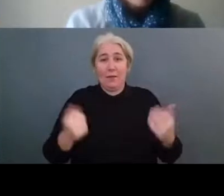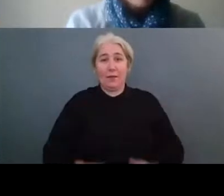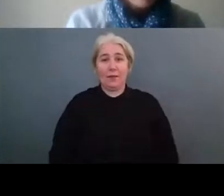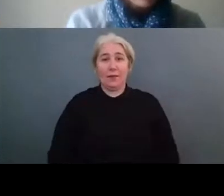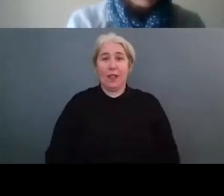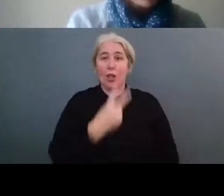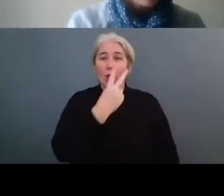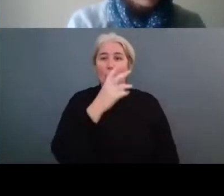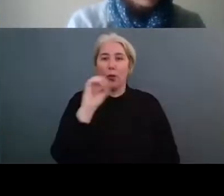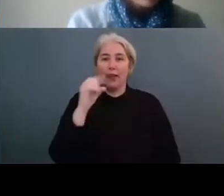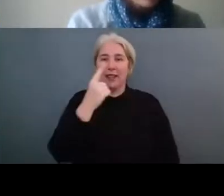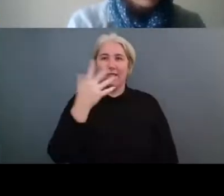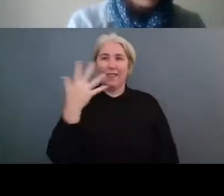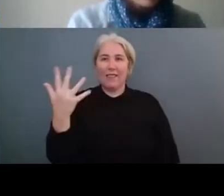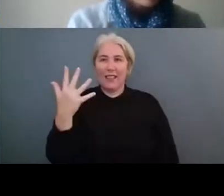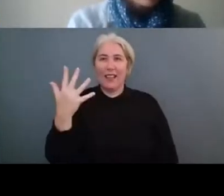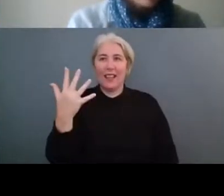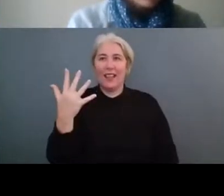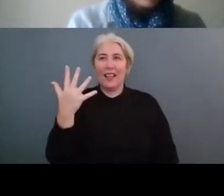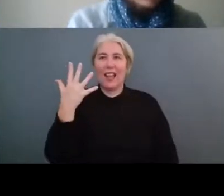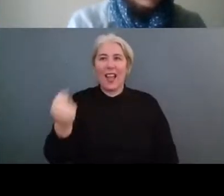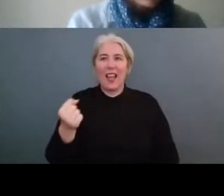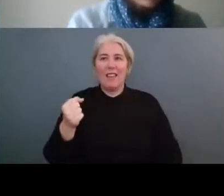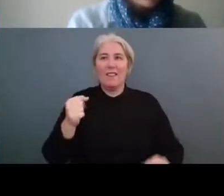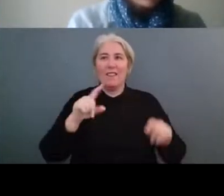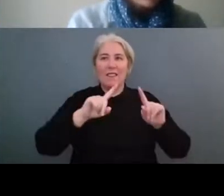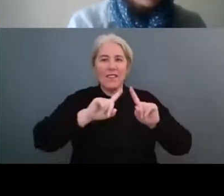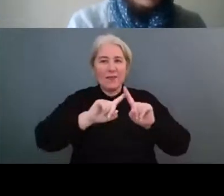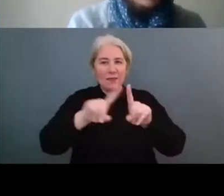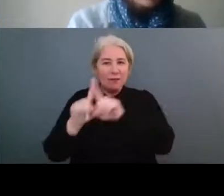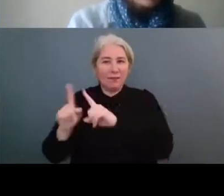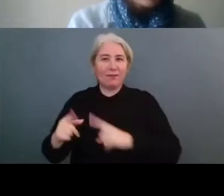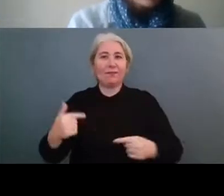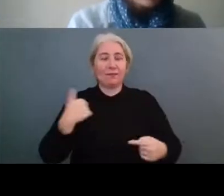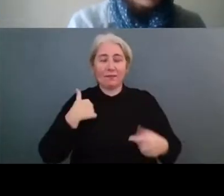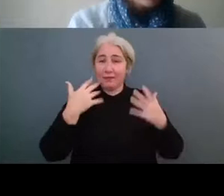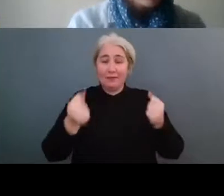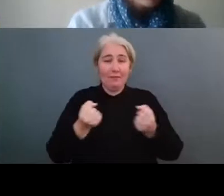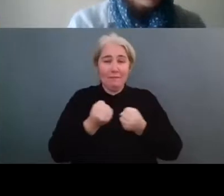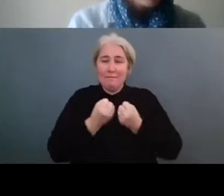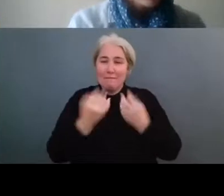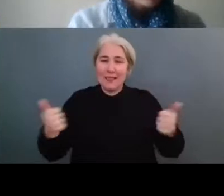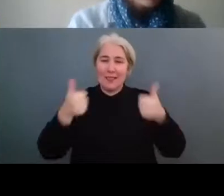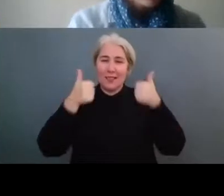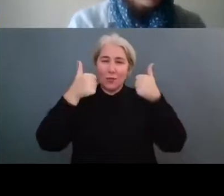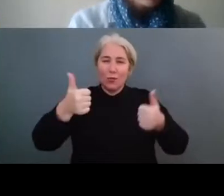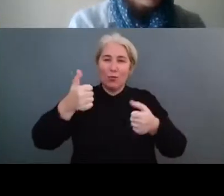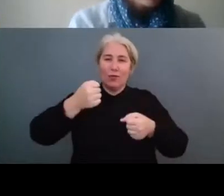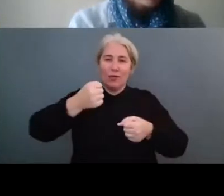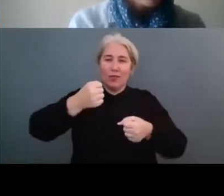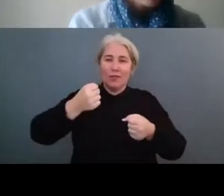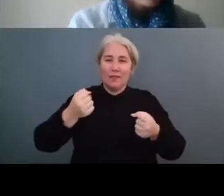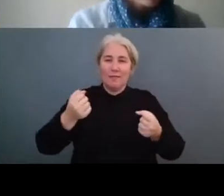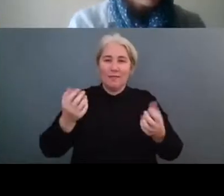2015. So it's a general overview that we collected, all this good practice. Again, thanks to UEFA, we spread to the